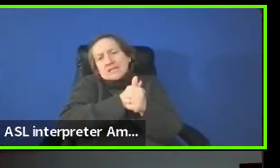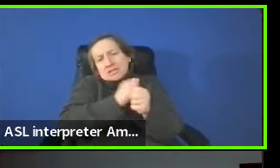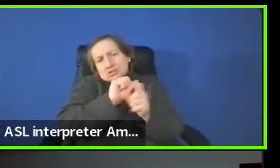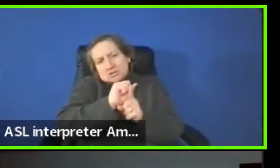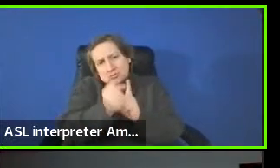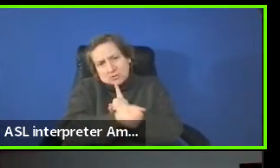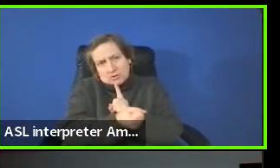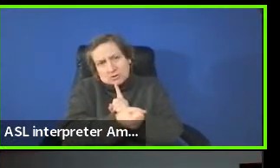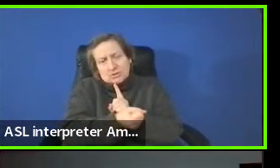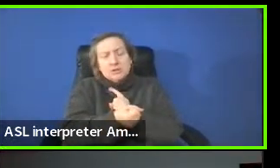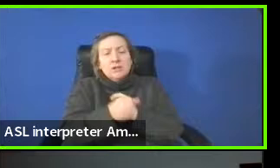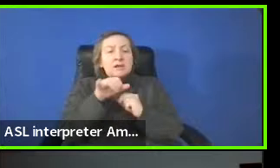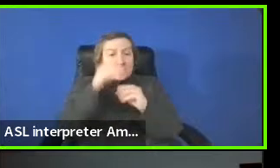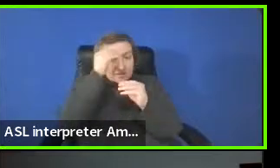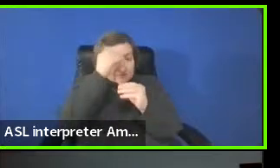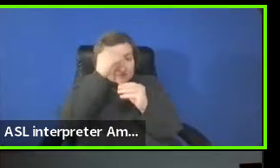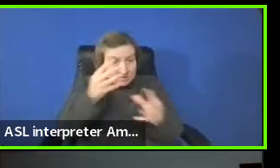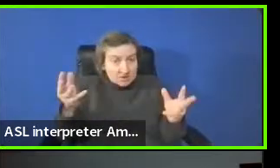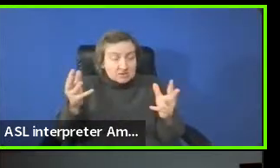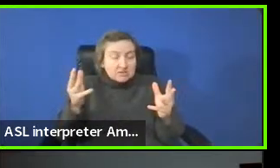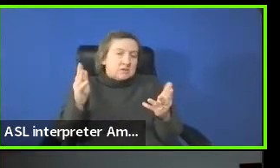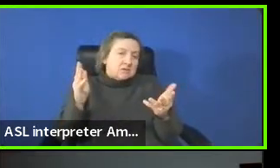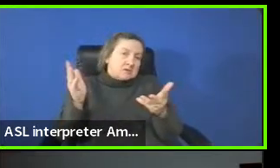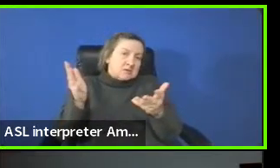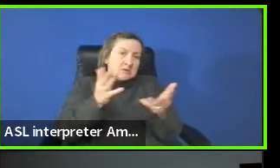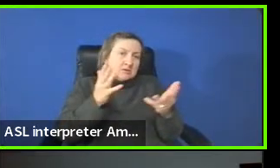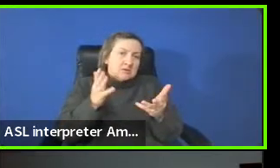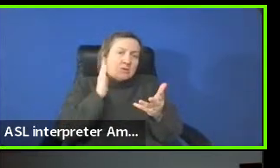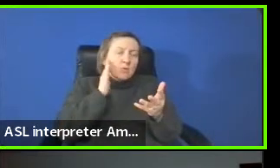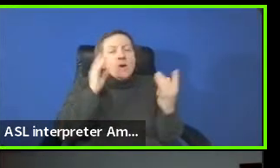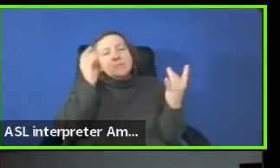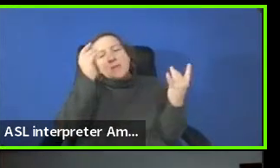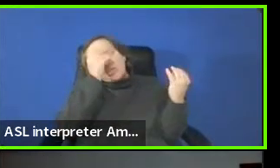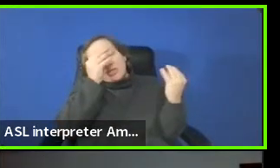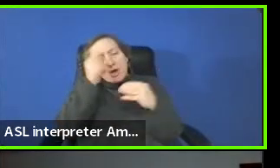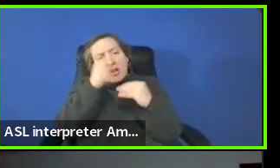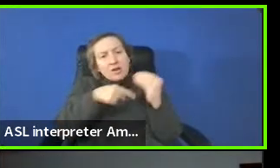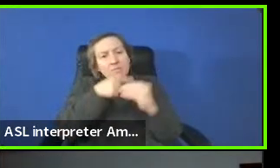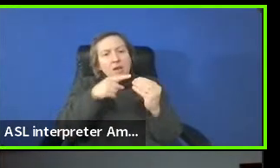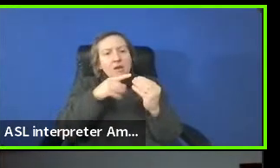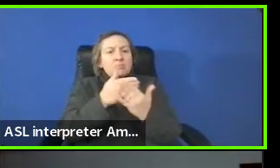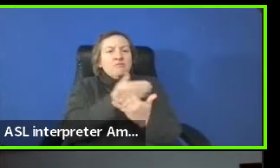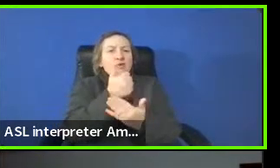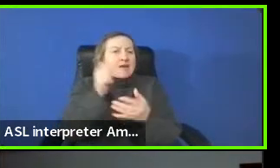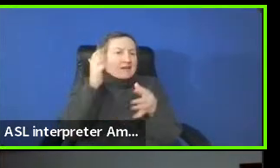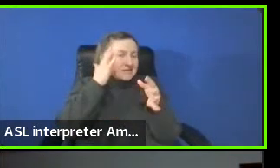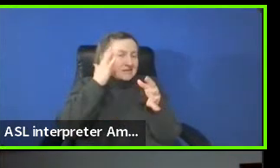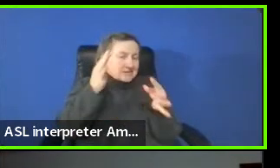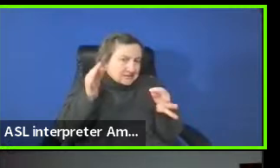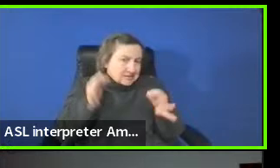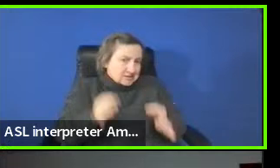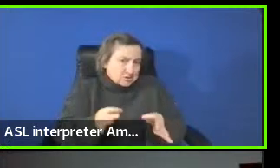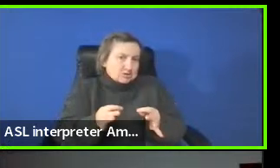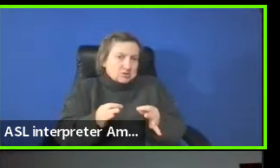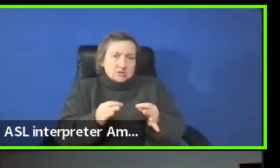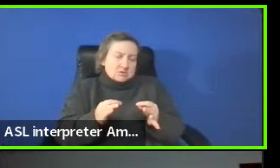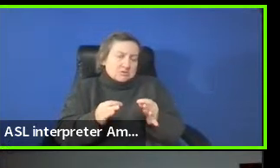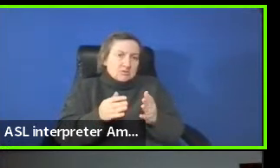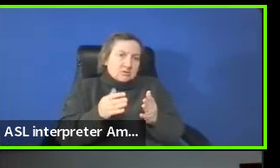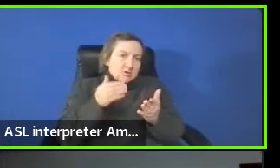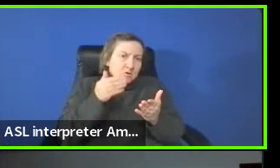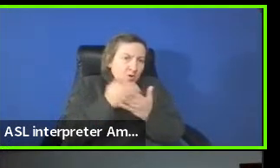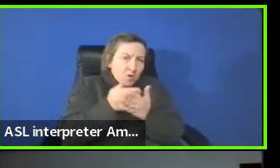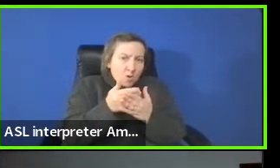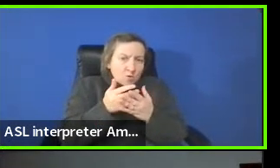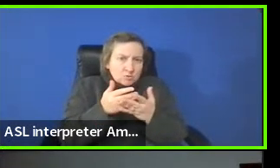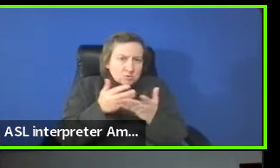that information will be considered before any decision is even close to being